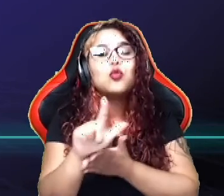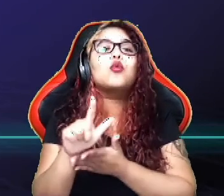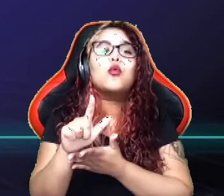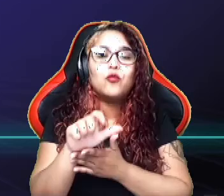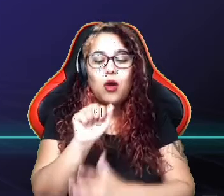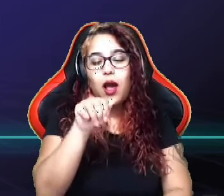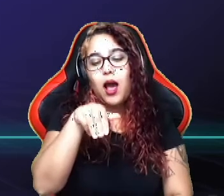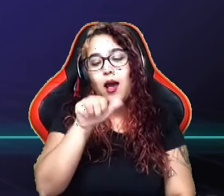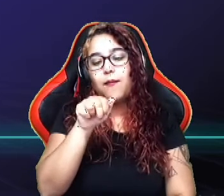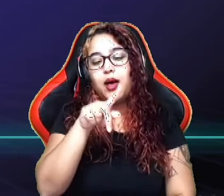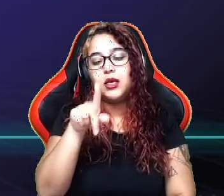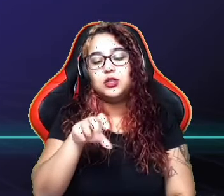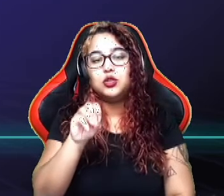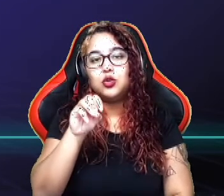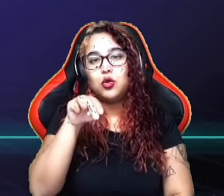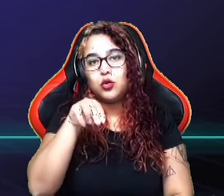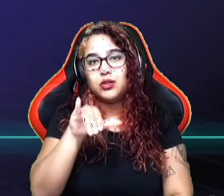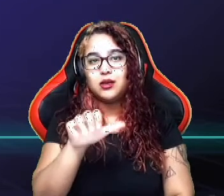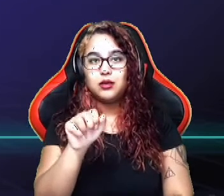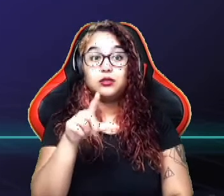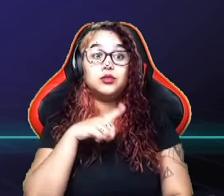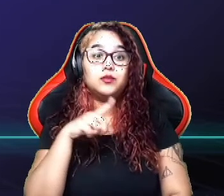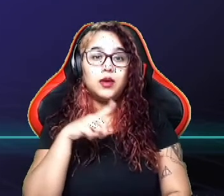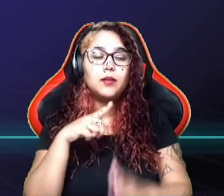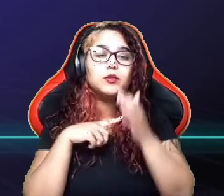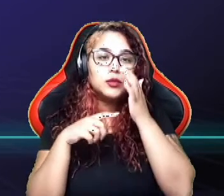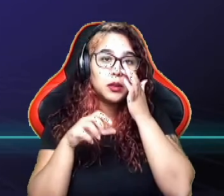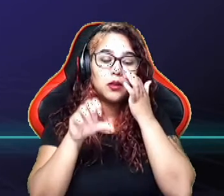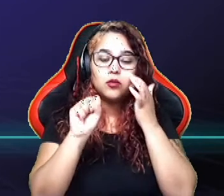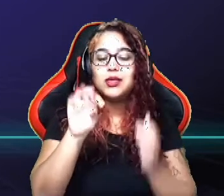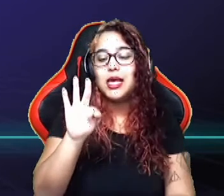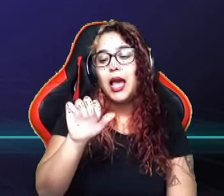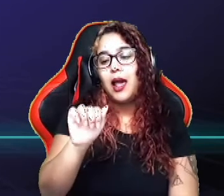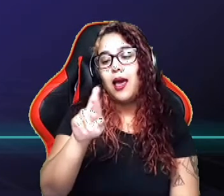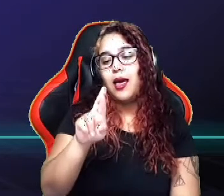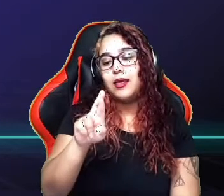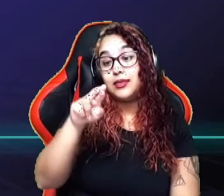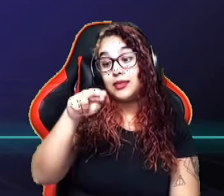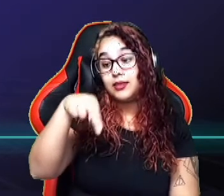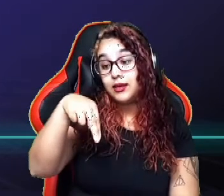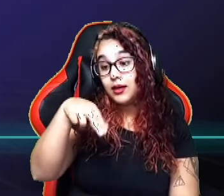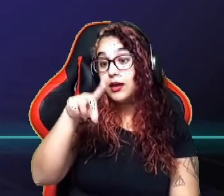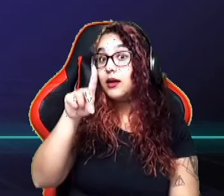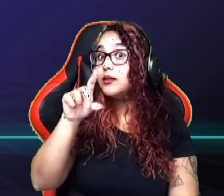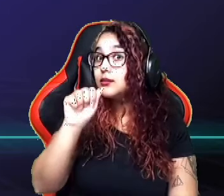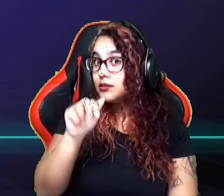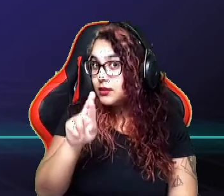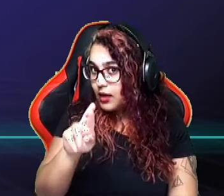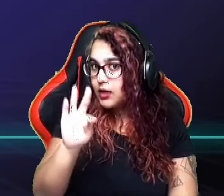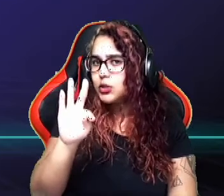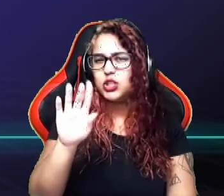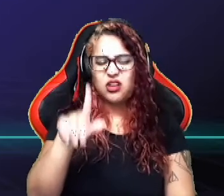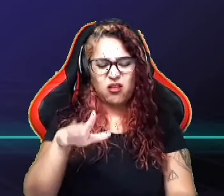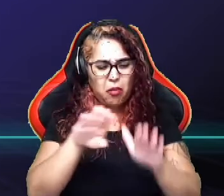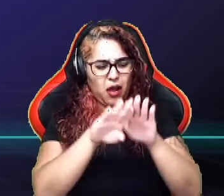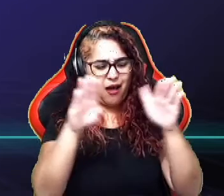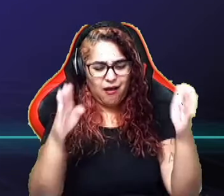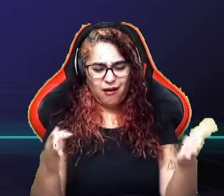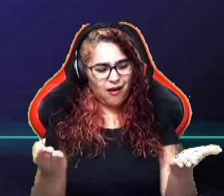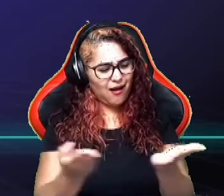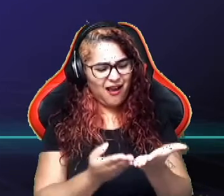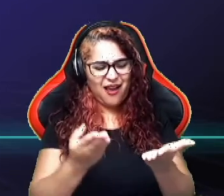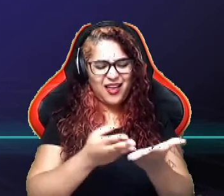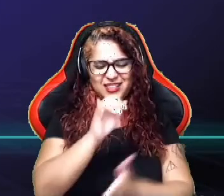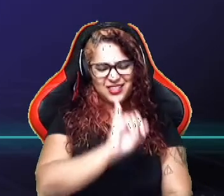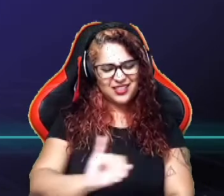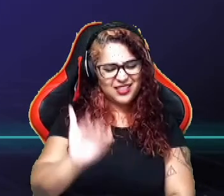Amazon with all the ceremony. There was the standard product, cool, big box illustrated,